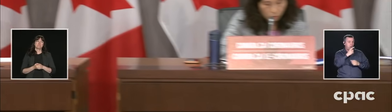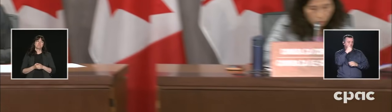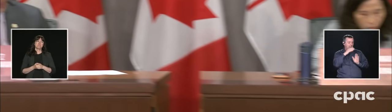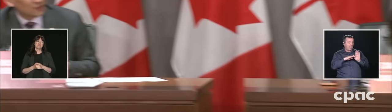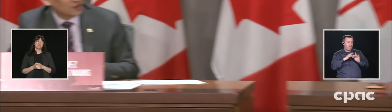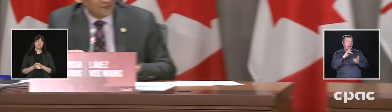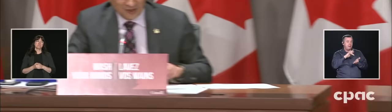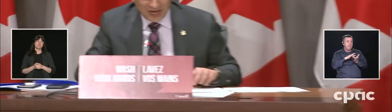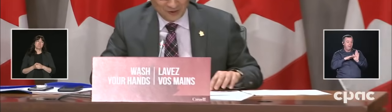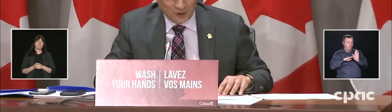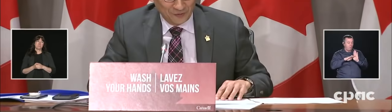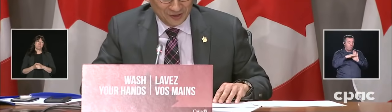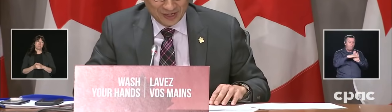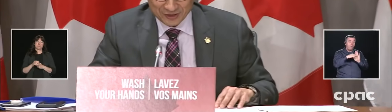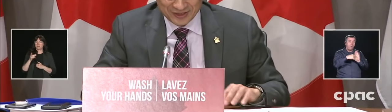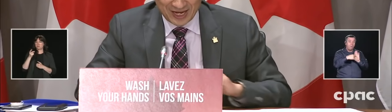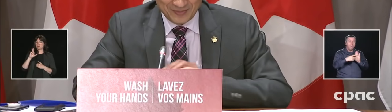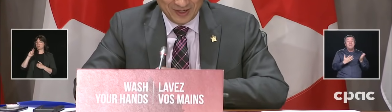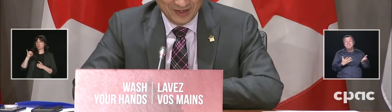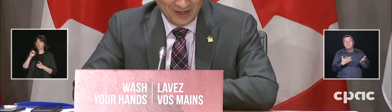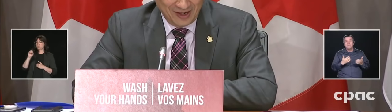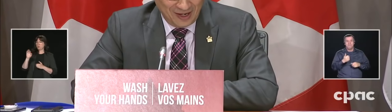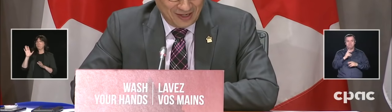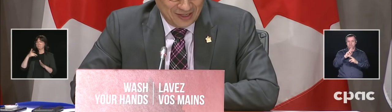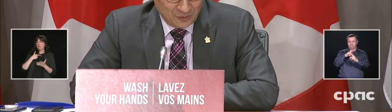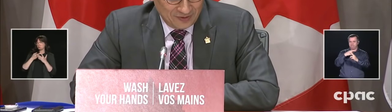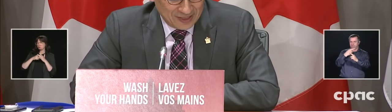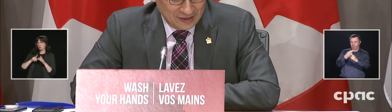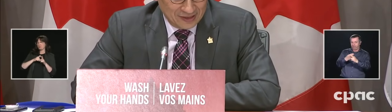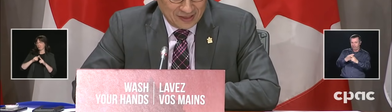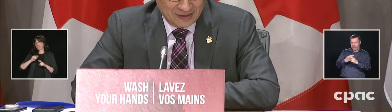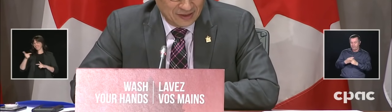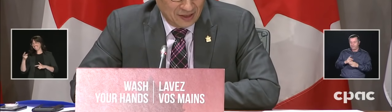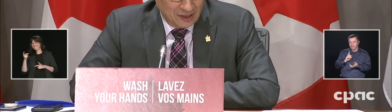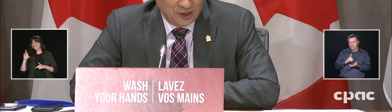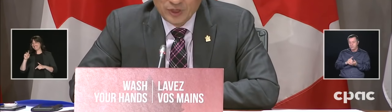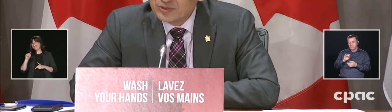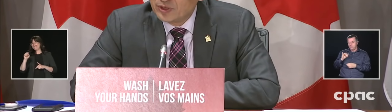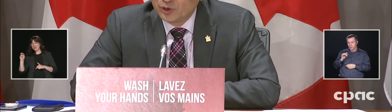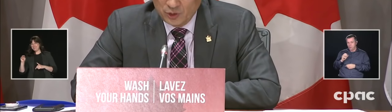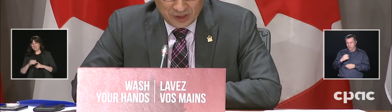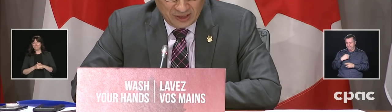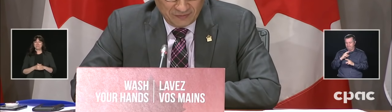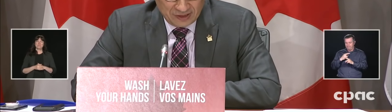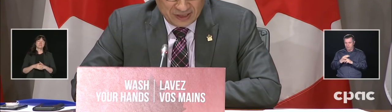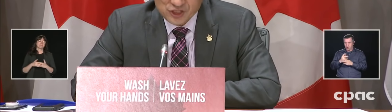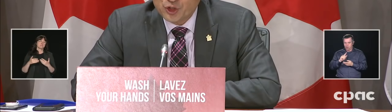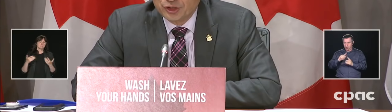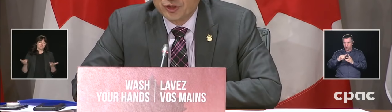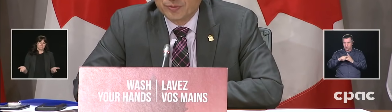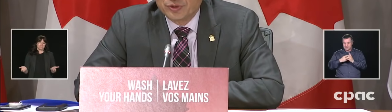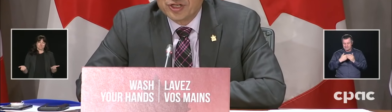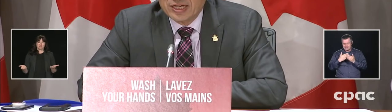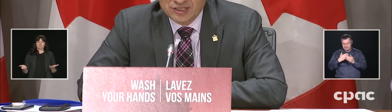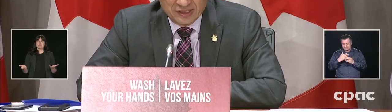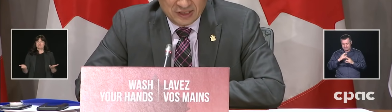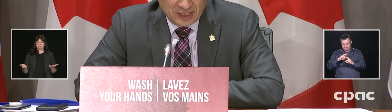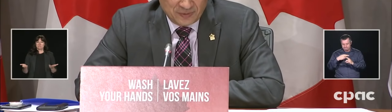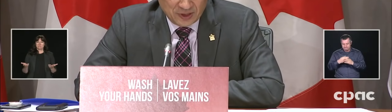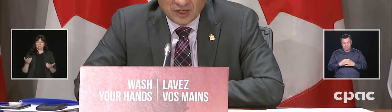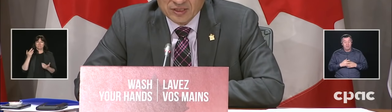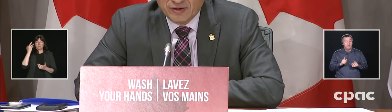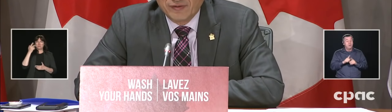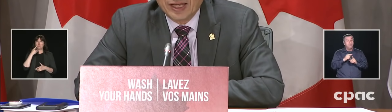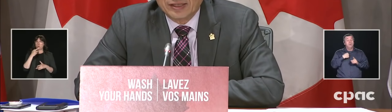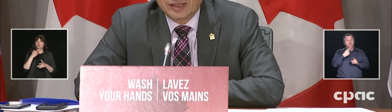It's Dr. New. I'll start off and hand it over to Dr. Tam. As we've said, is that the reason we only want to give, let's say, short-term projections